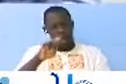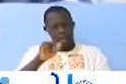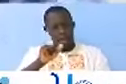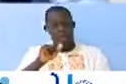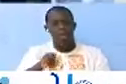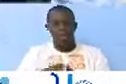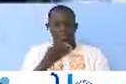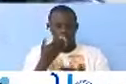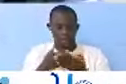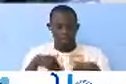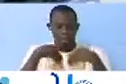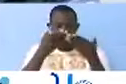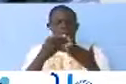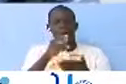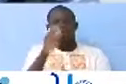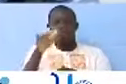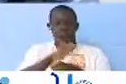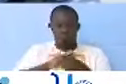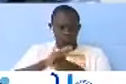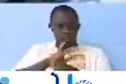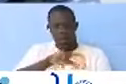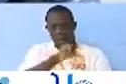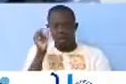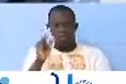Marena. Please give us their full names.